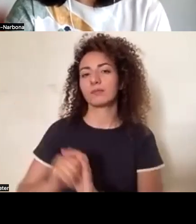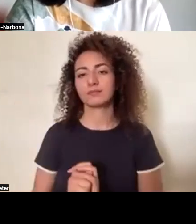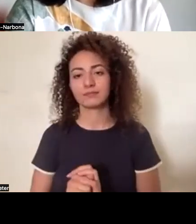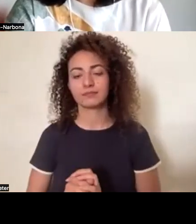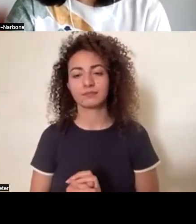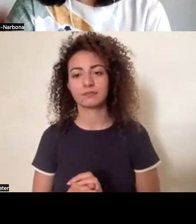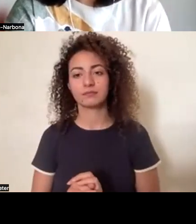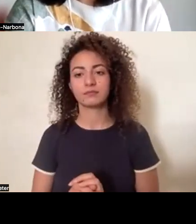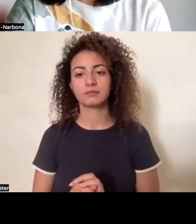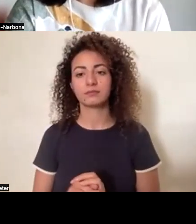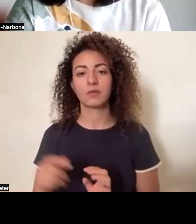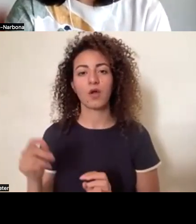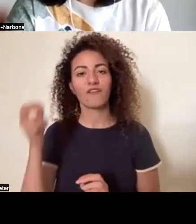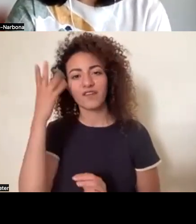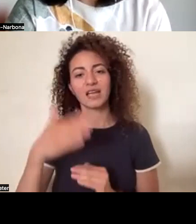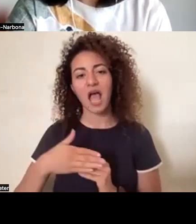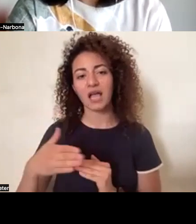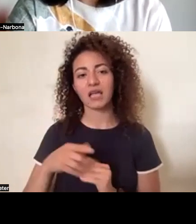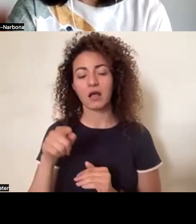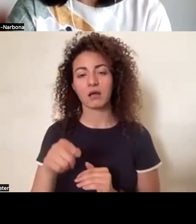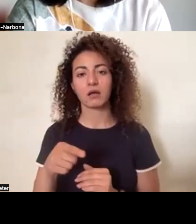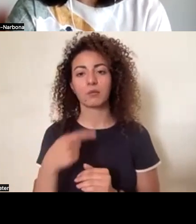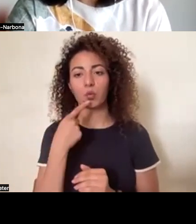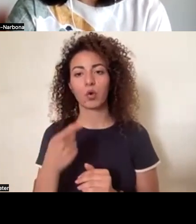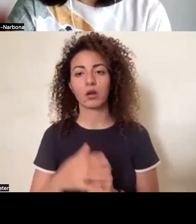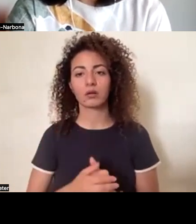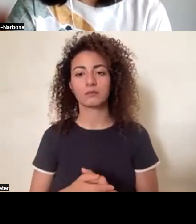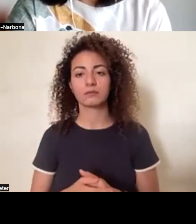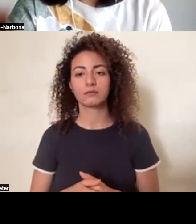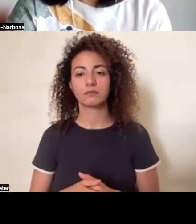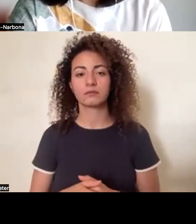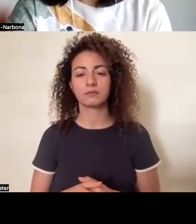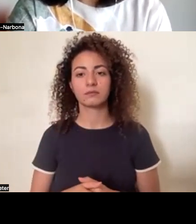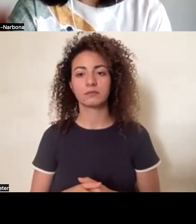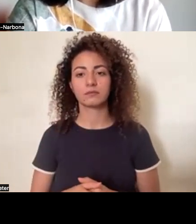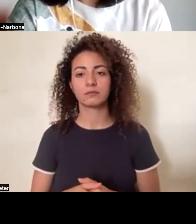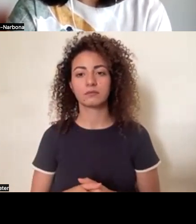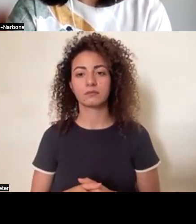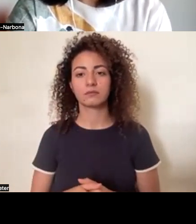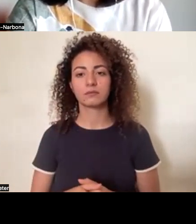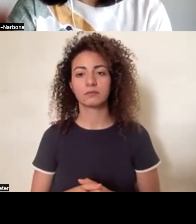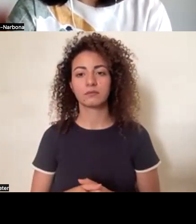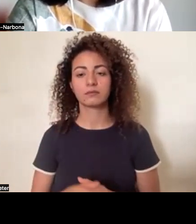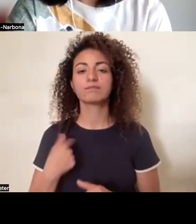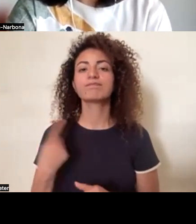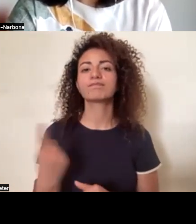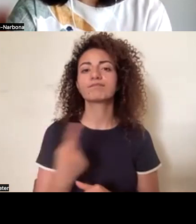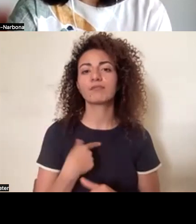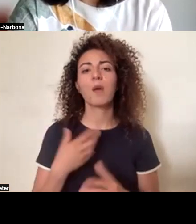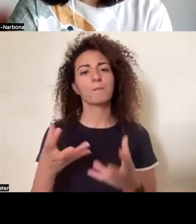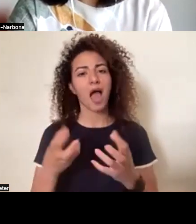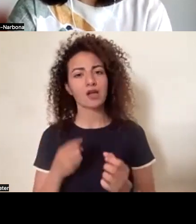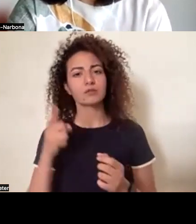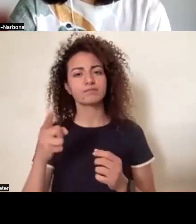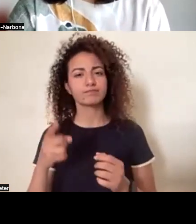people. And here my last comment on this note is basically, I mean, we do need you to exert more of